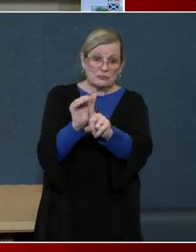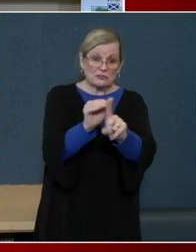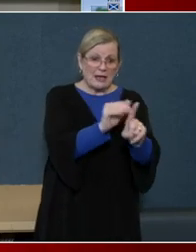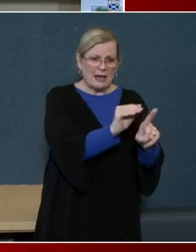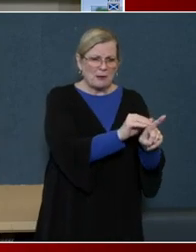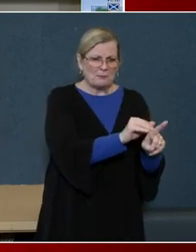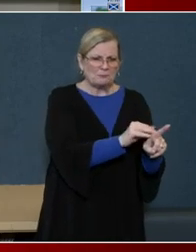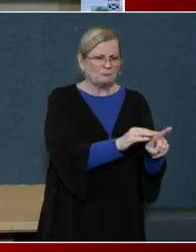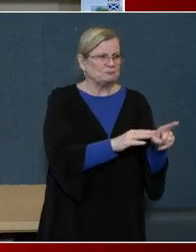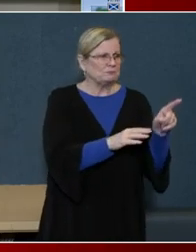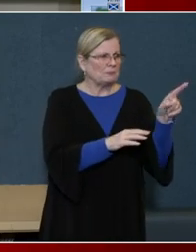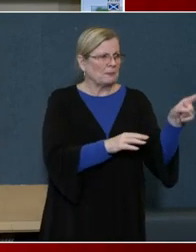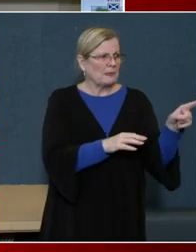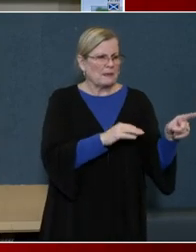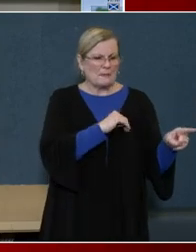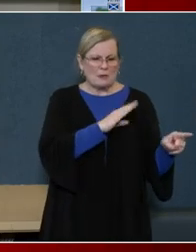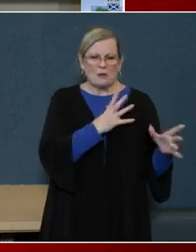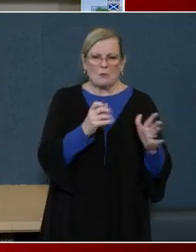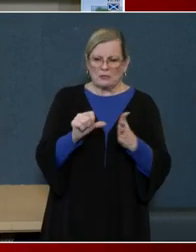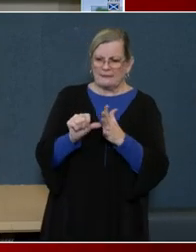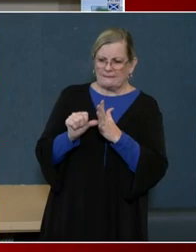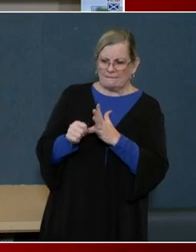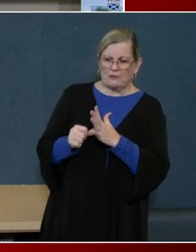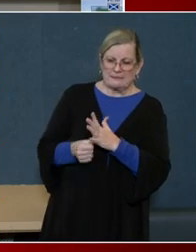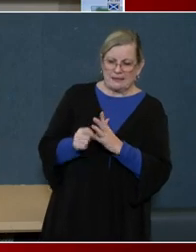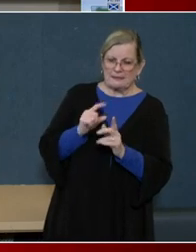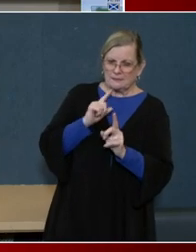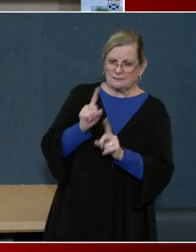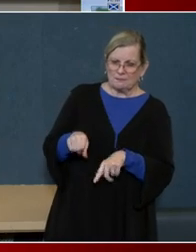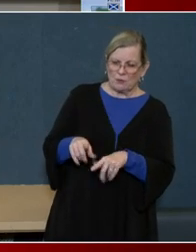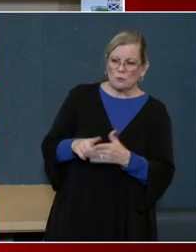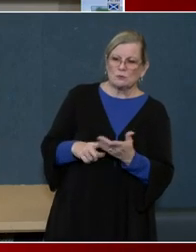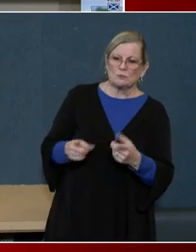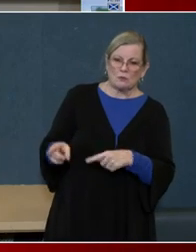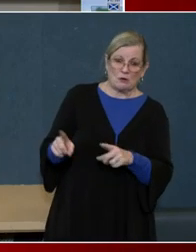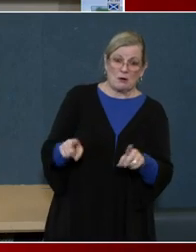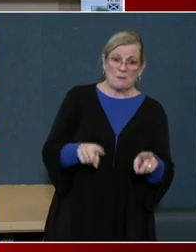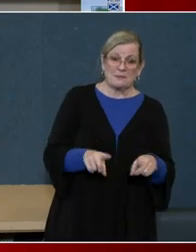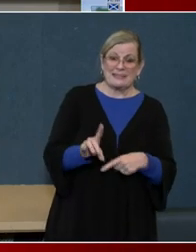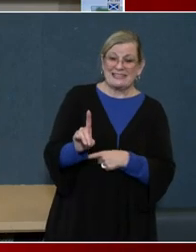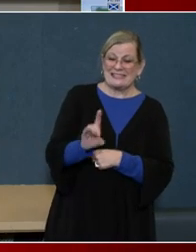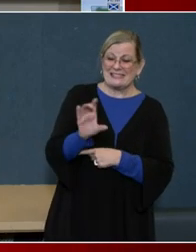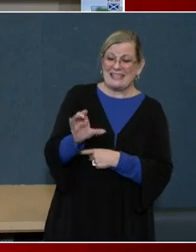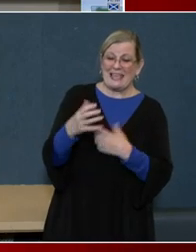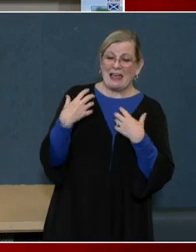kind of the trail of events. D.C. Health